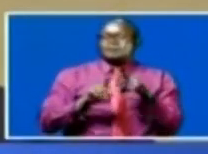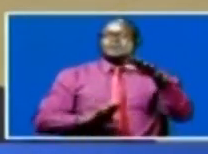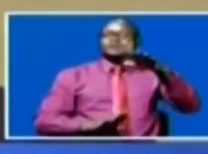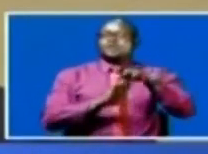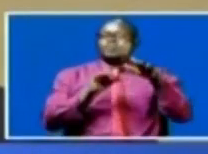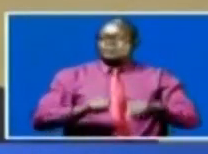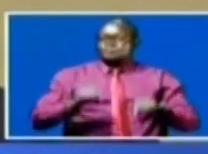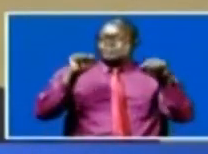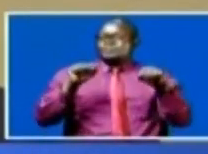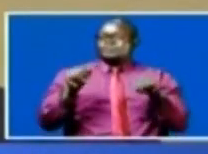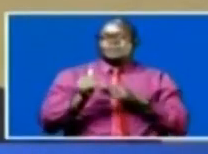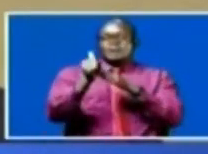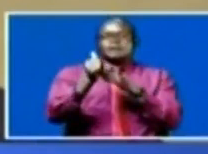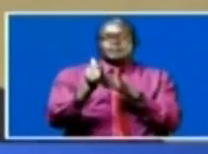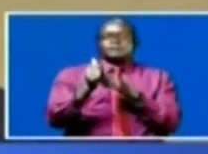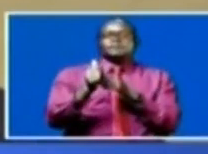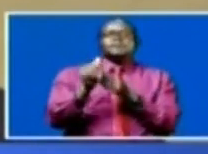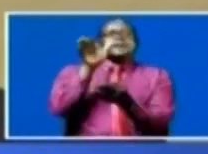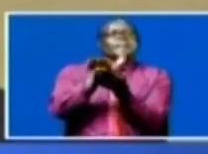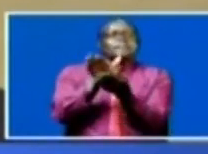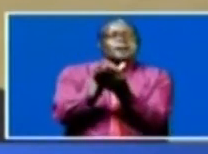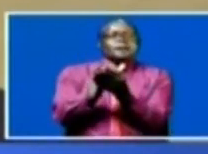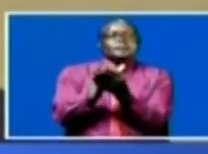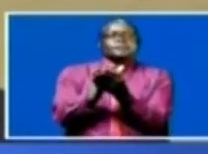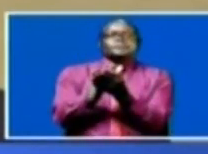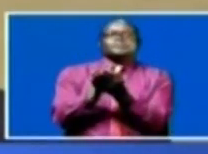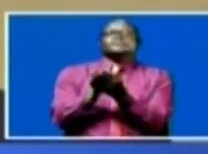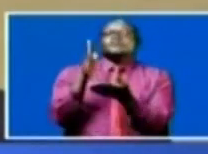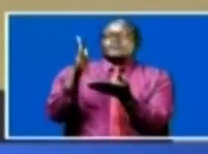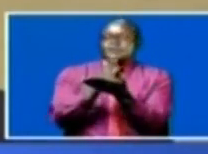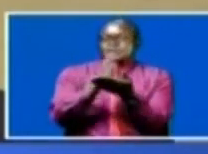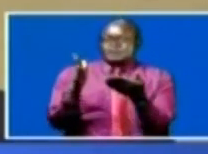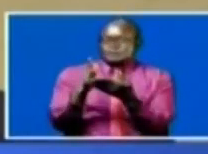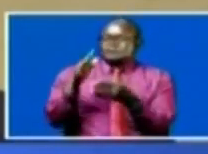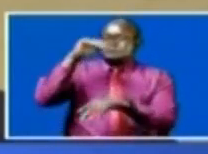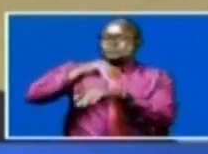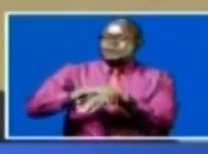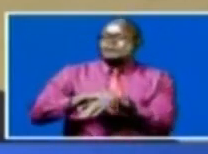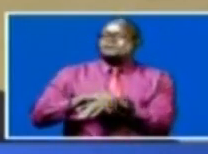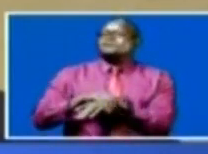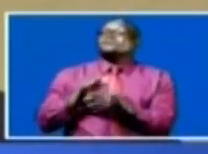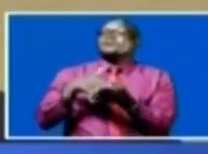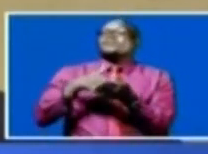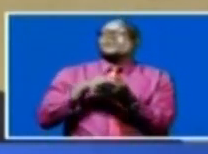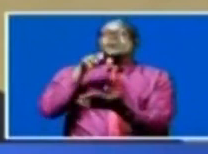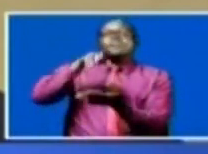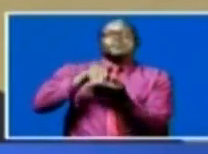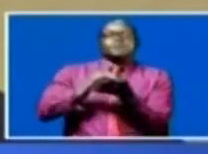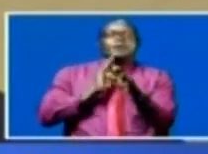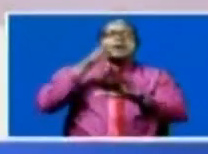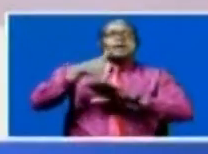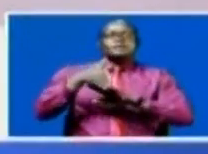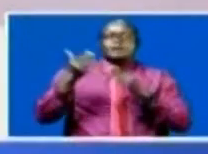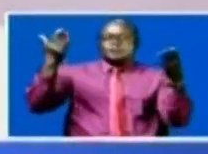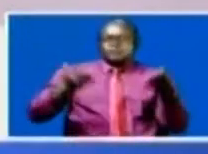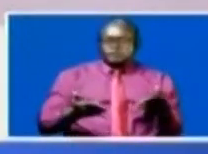Dr. Thuku steered the bank through a turbulent season for the banking sector, characterized by repositioning following the introduction of